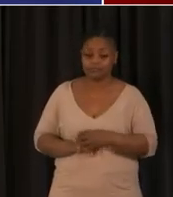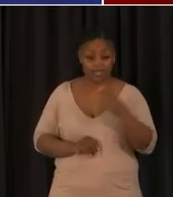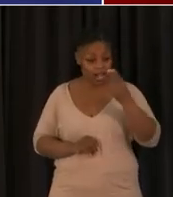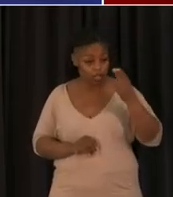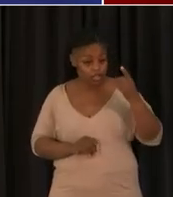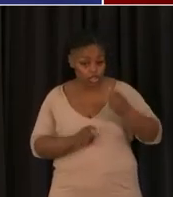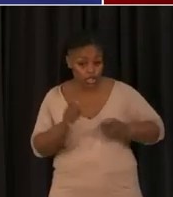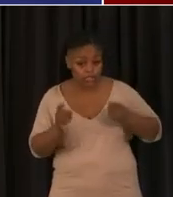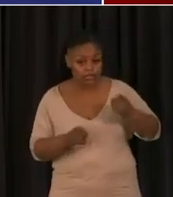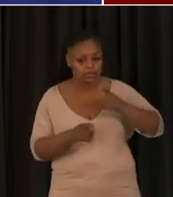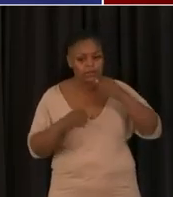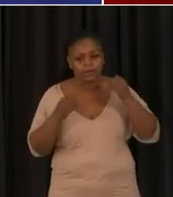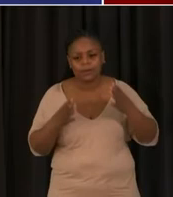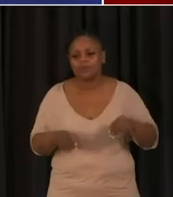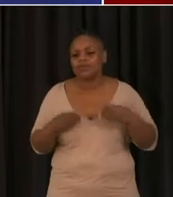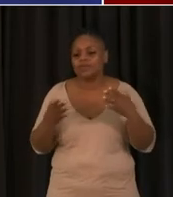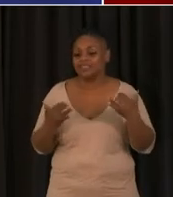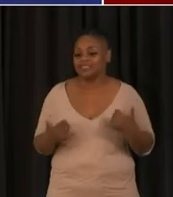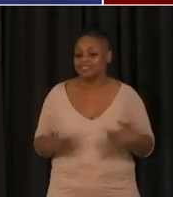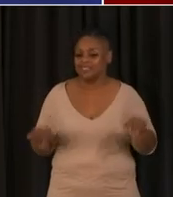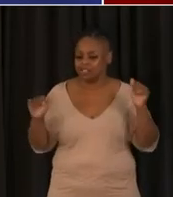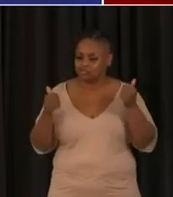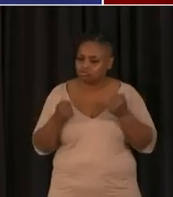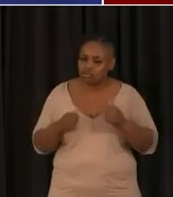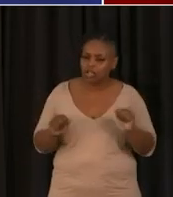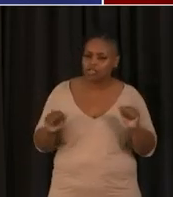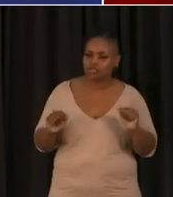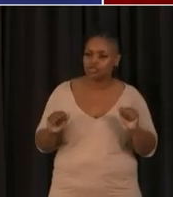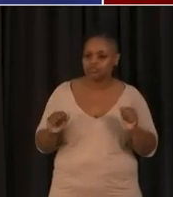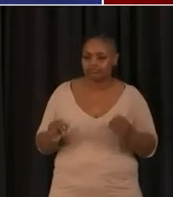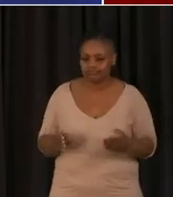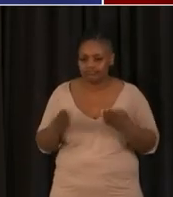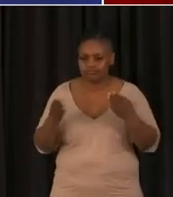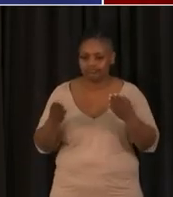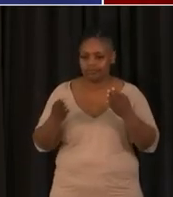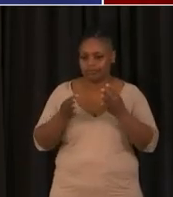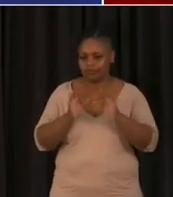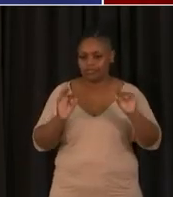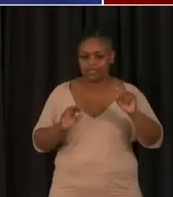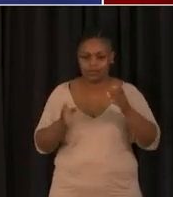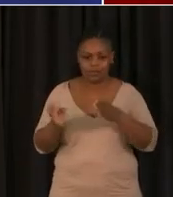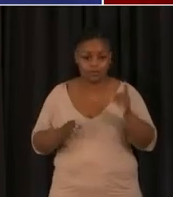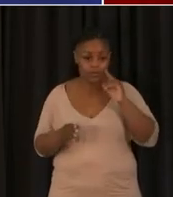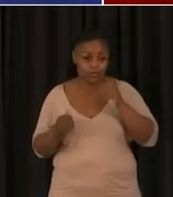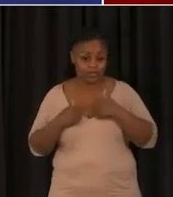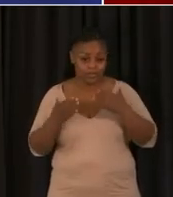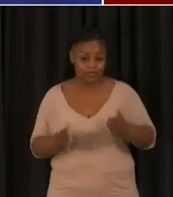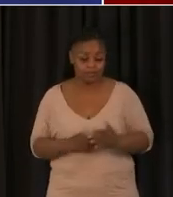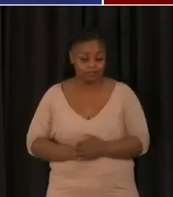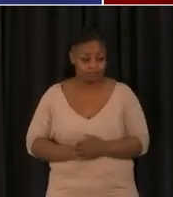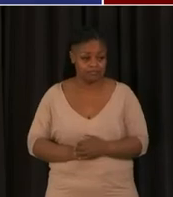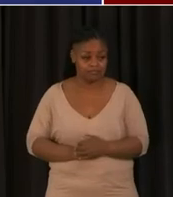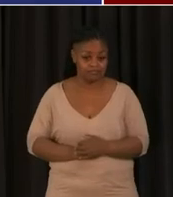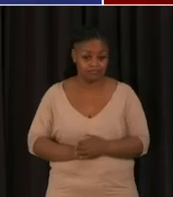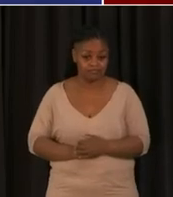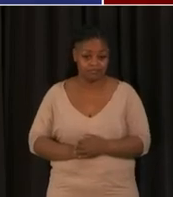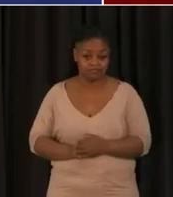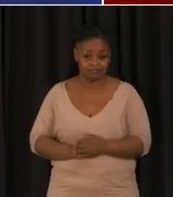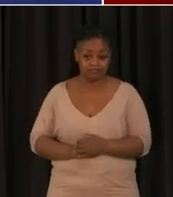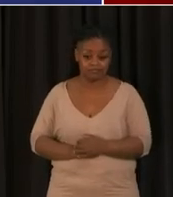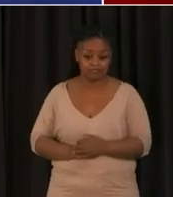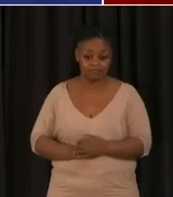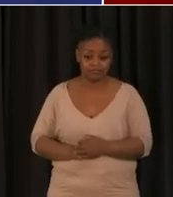disb.dc.gov. And so, Michelle and Alana, so when you apply for the program, you kind of tell them about how you qualify for it,